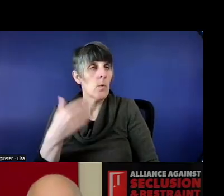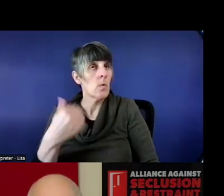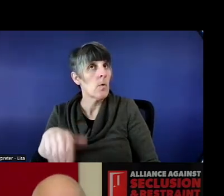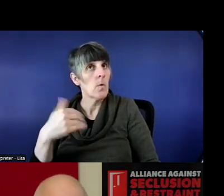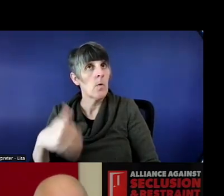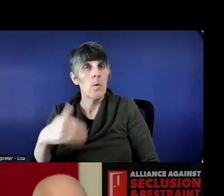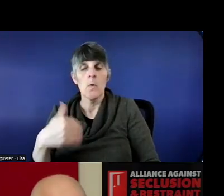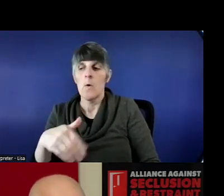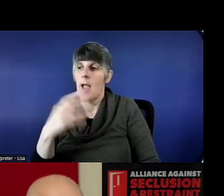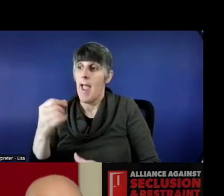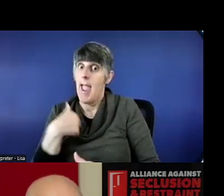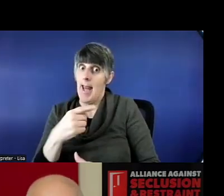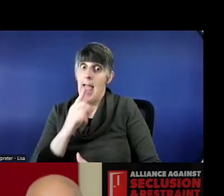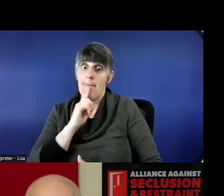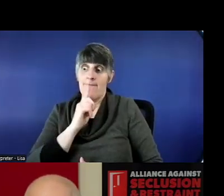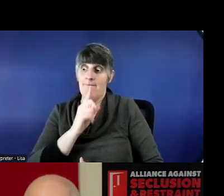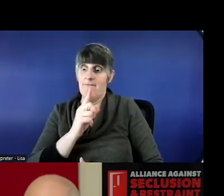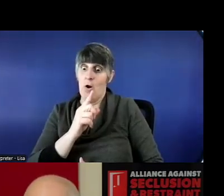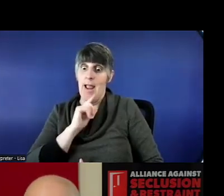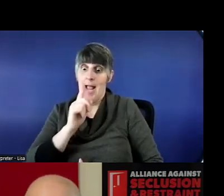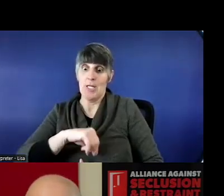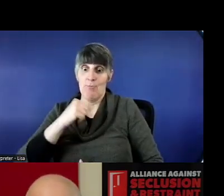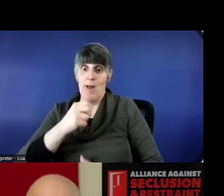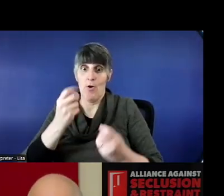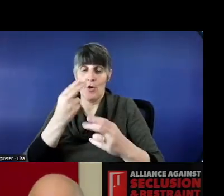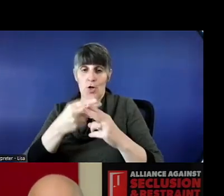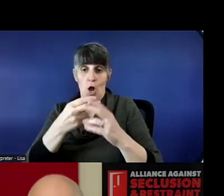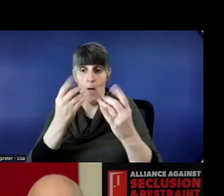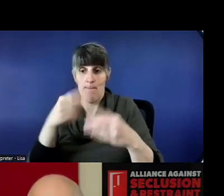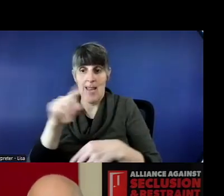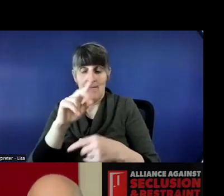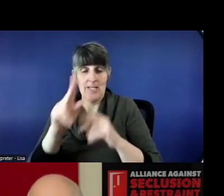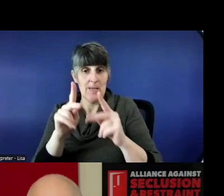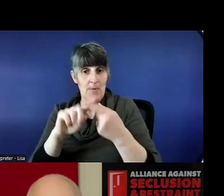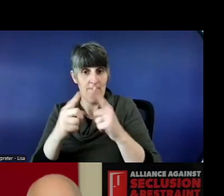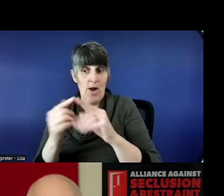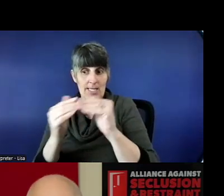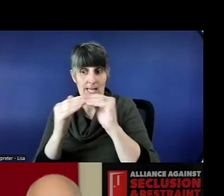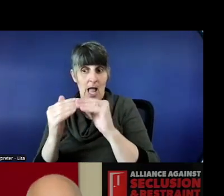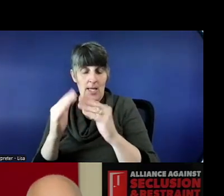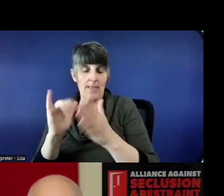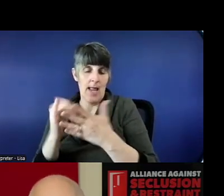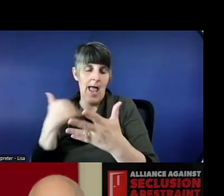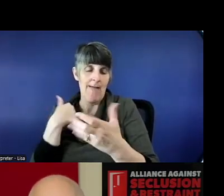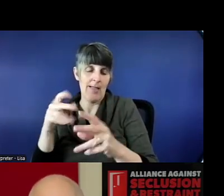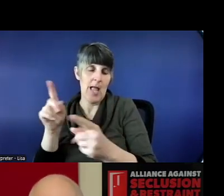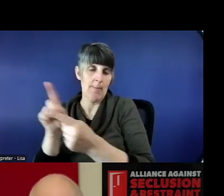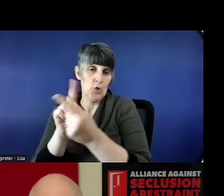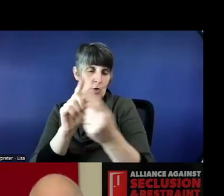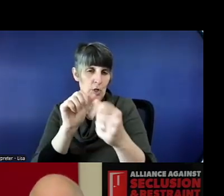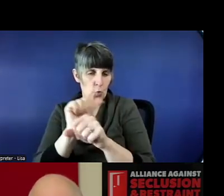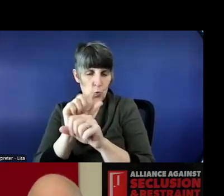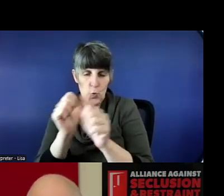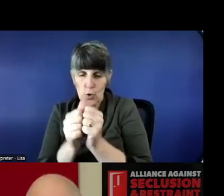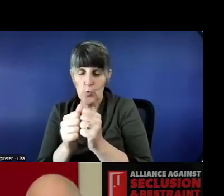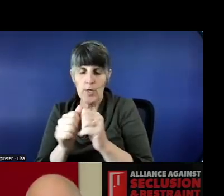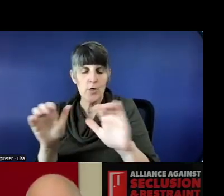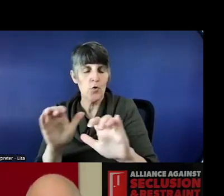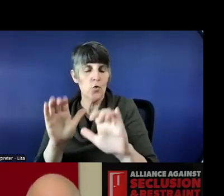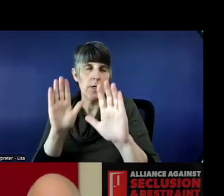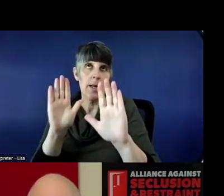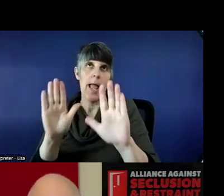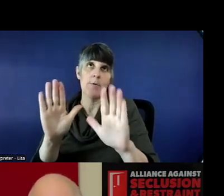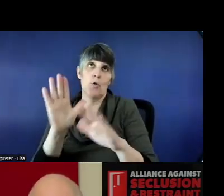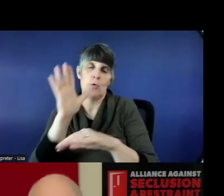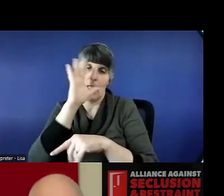tremendous, and I'm very actually proud to call many of these people friends and colleagues, people that I've had the opportunity to work with who are doing absolutely amazing